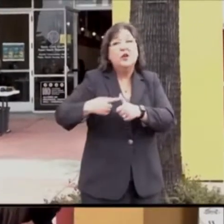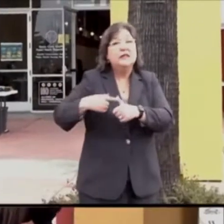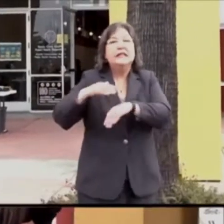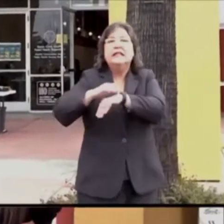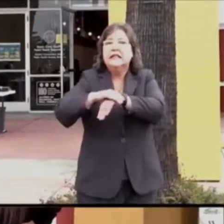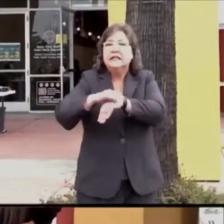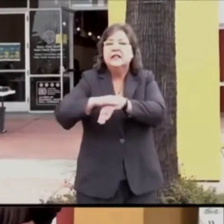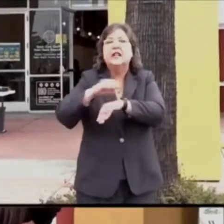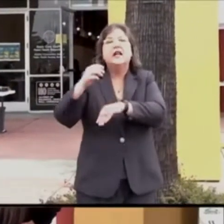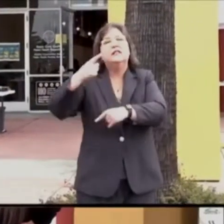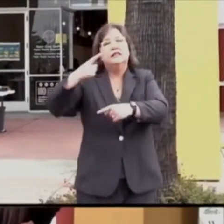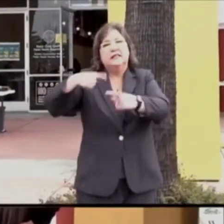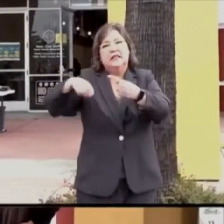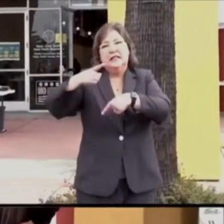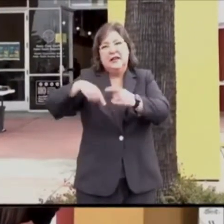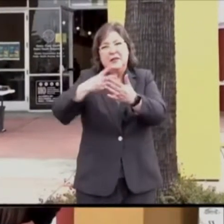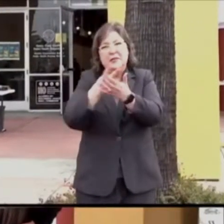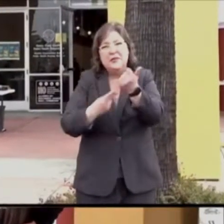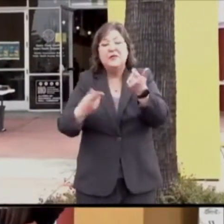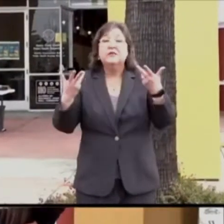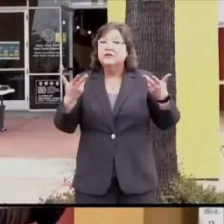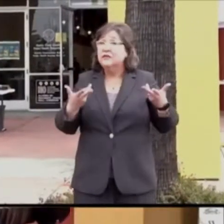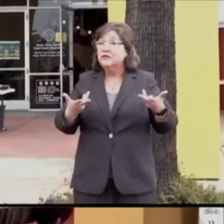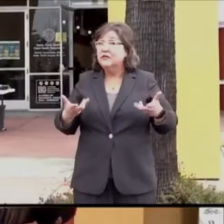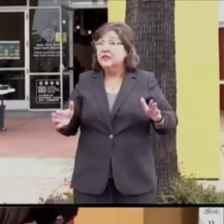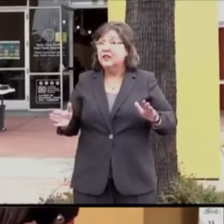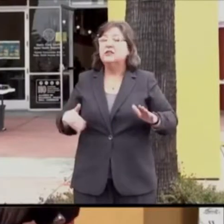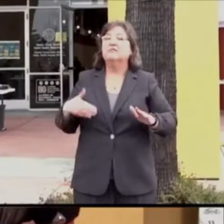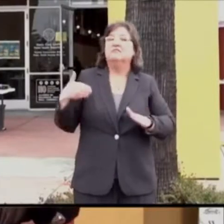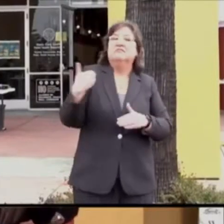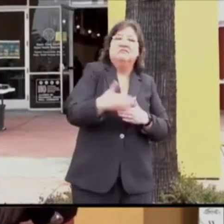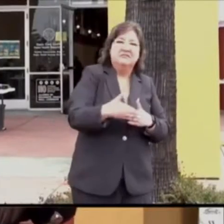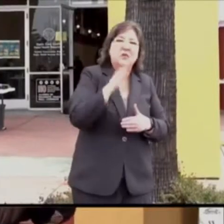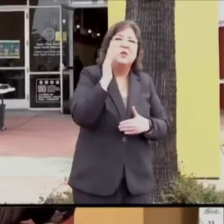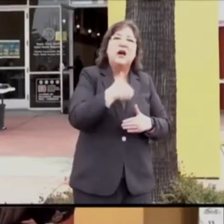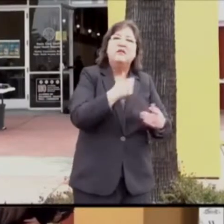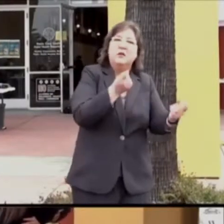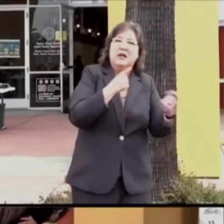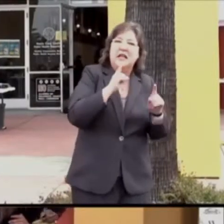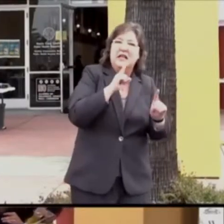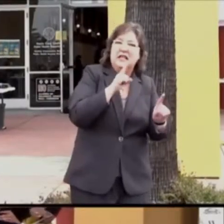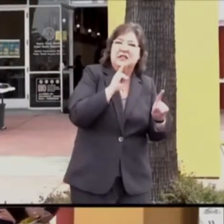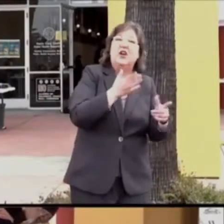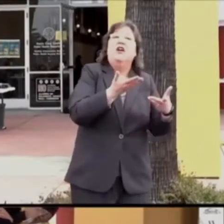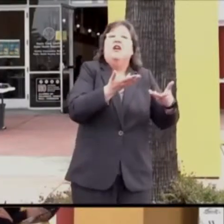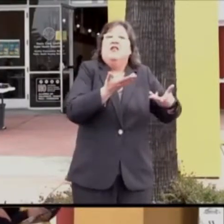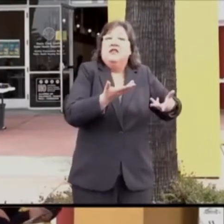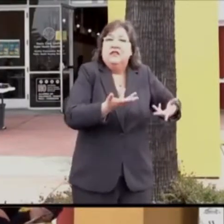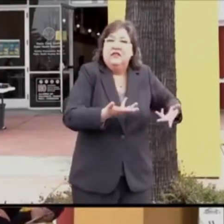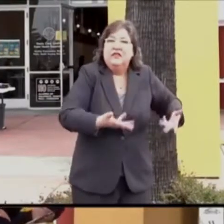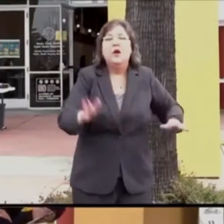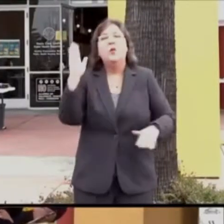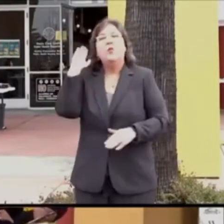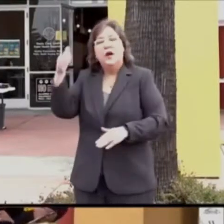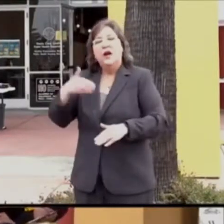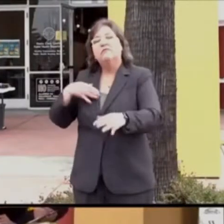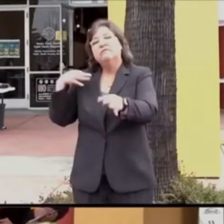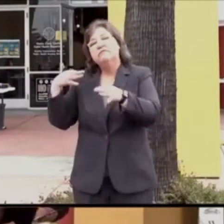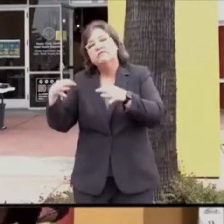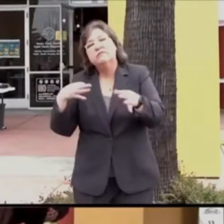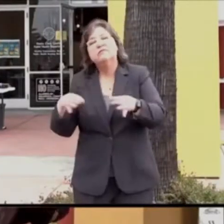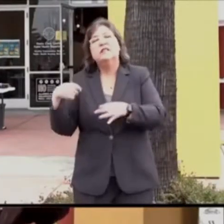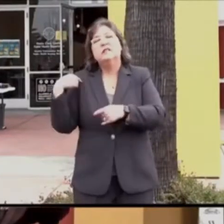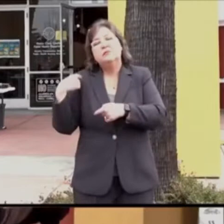and answers period. After that, we will have statements in Spanish, Vietnamese, Chinese,